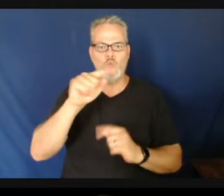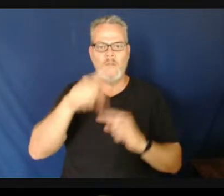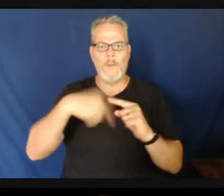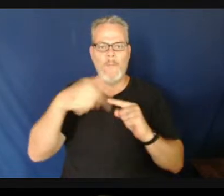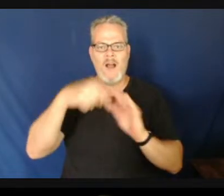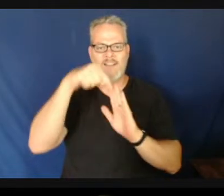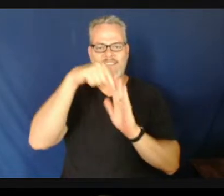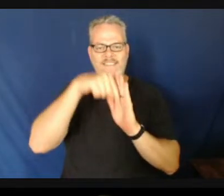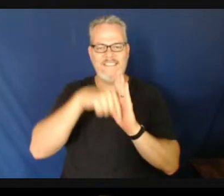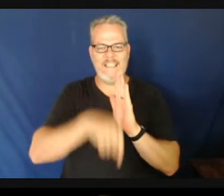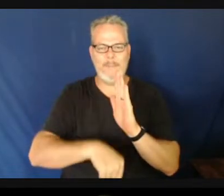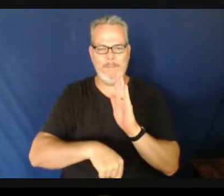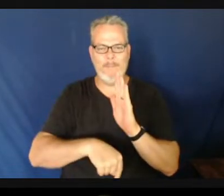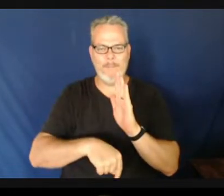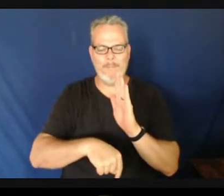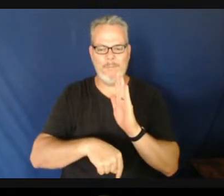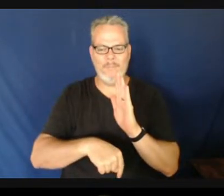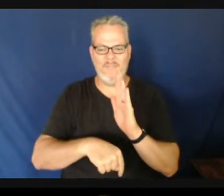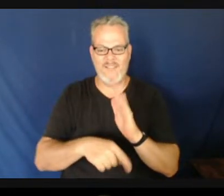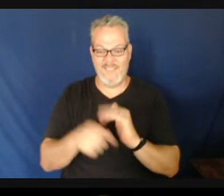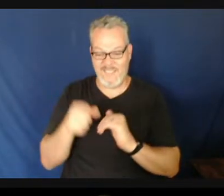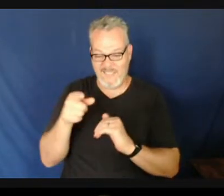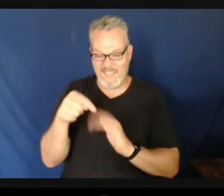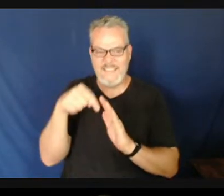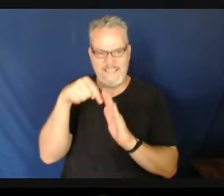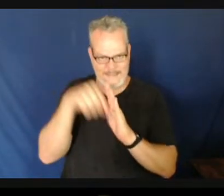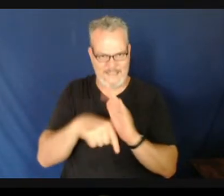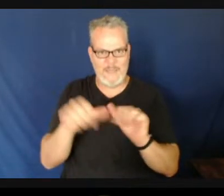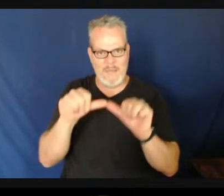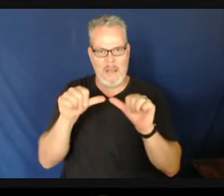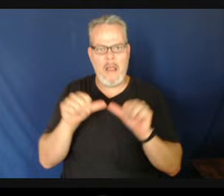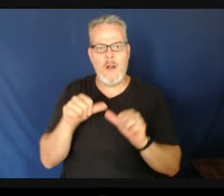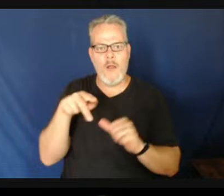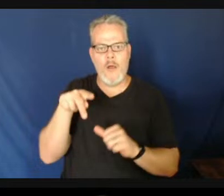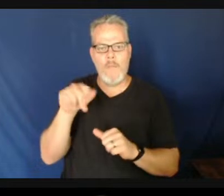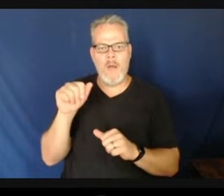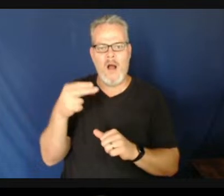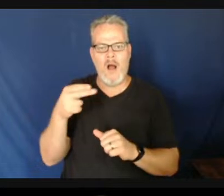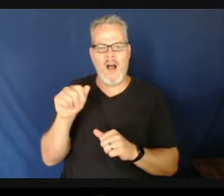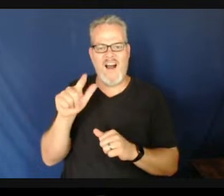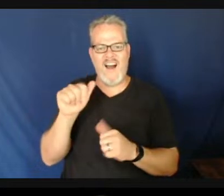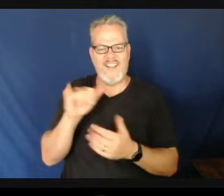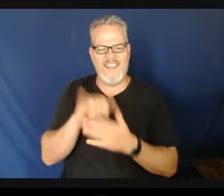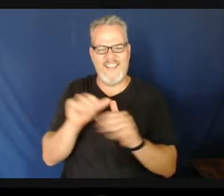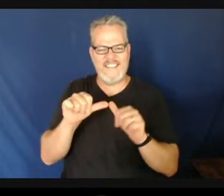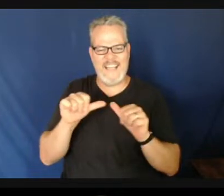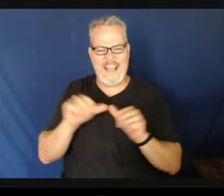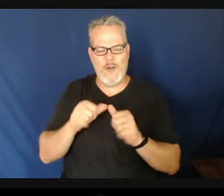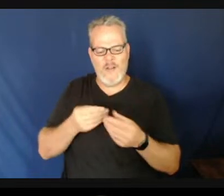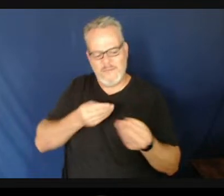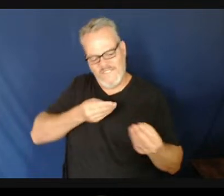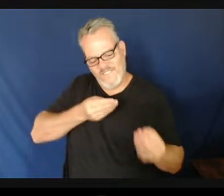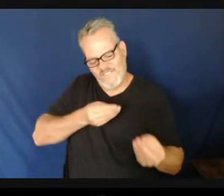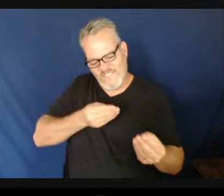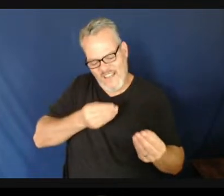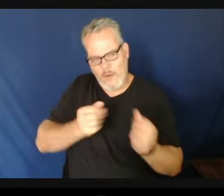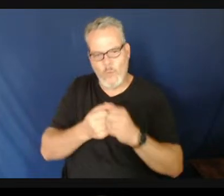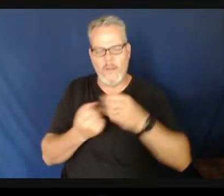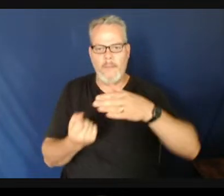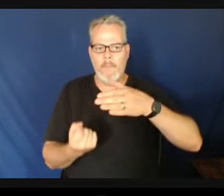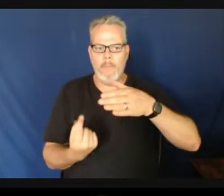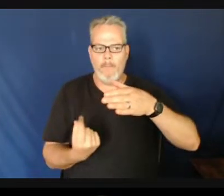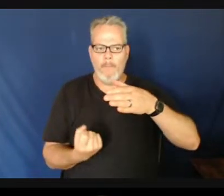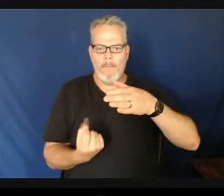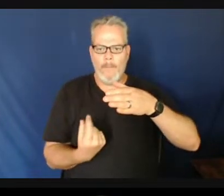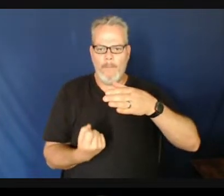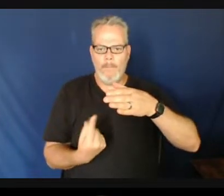miles down, in this deep Pahala zone. So this is an area we think is being fed by the hot spot and has branches that feed